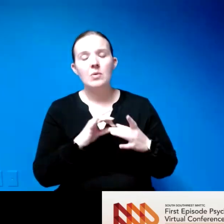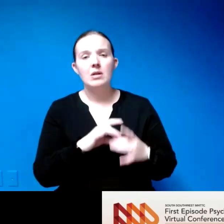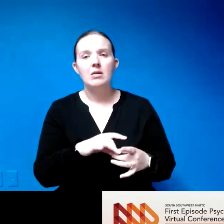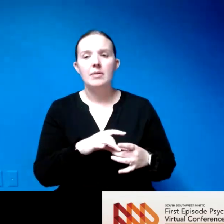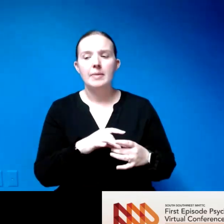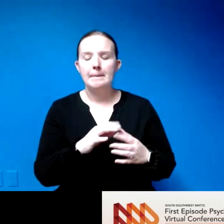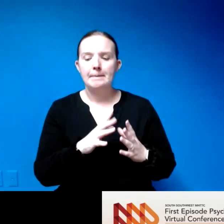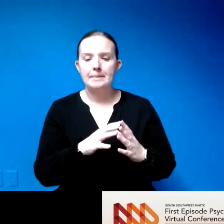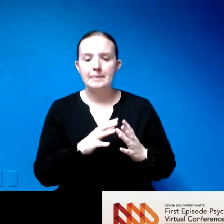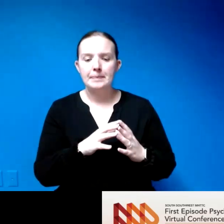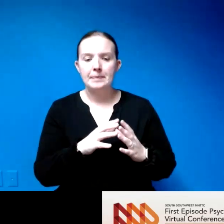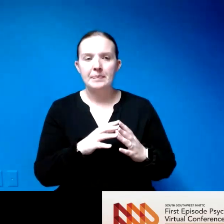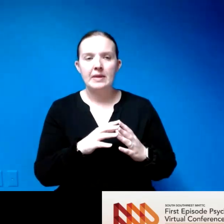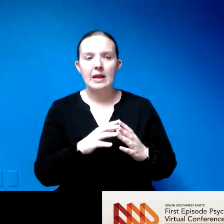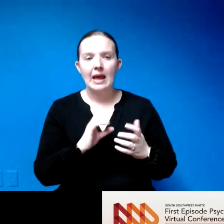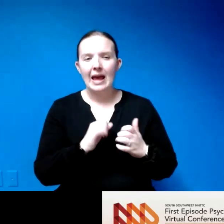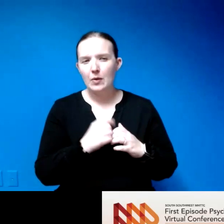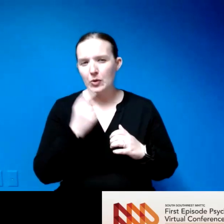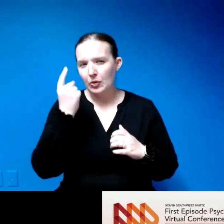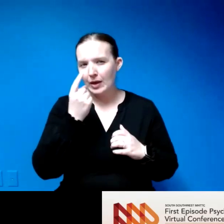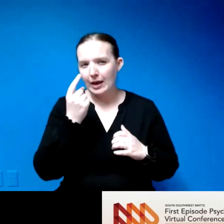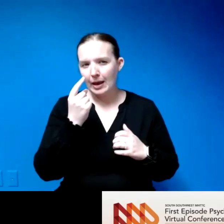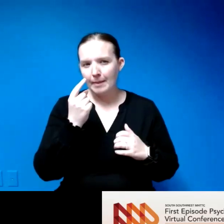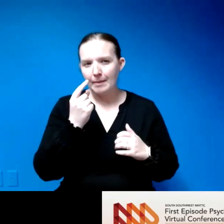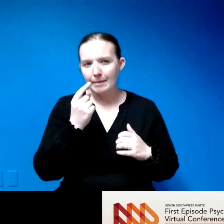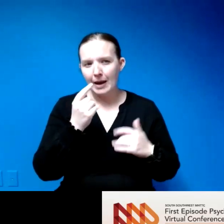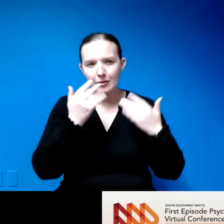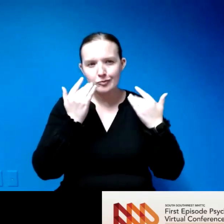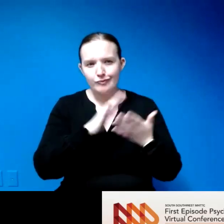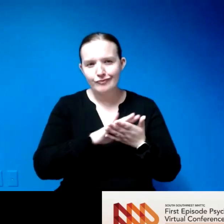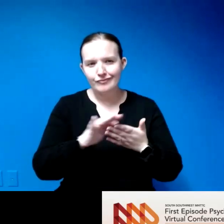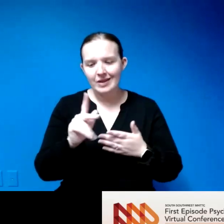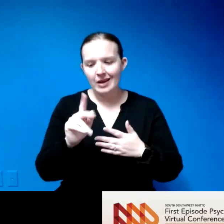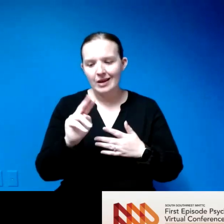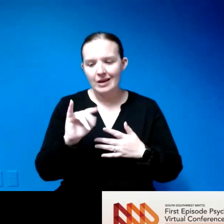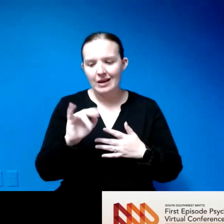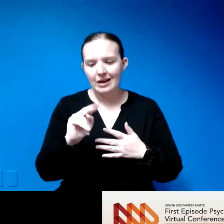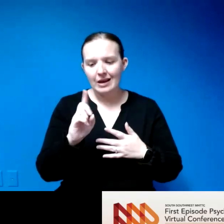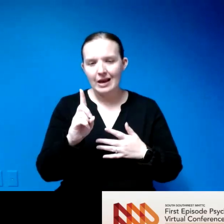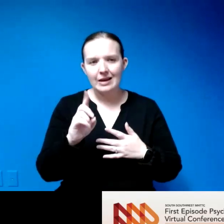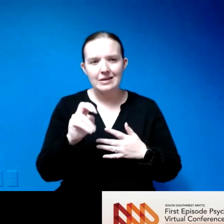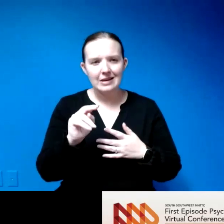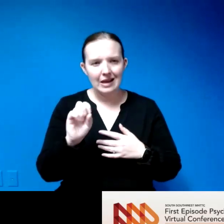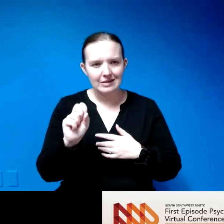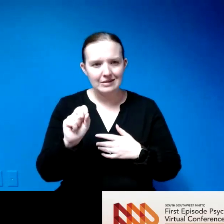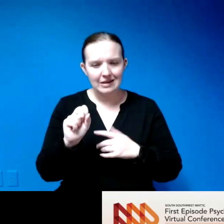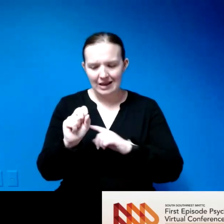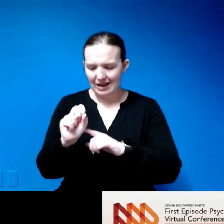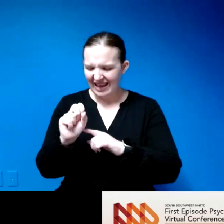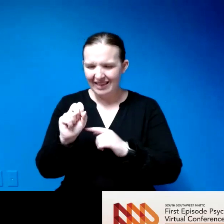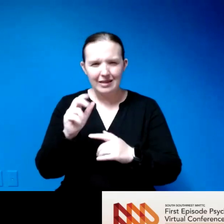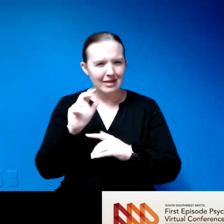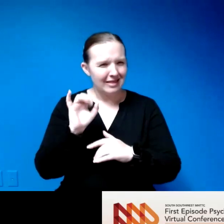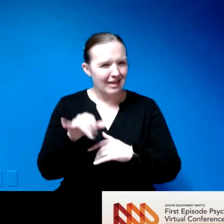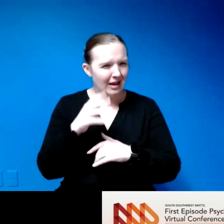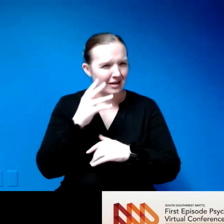how you think about kindness and that sort of experience